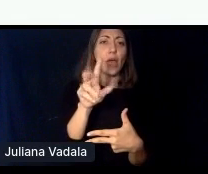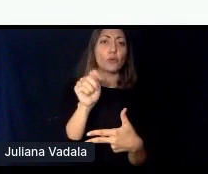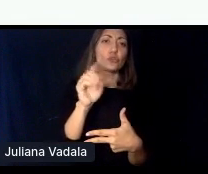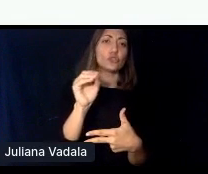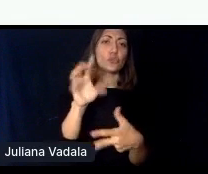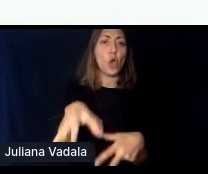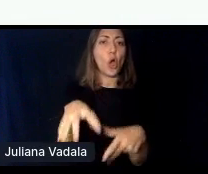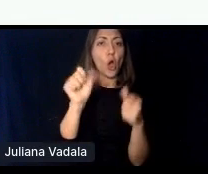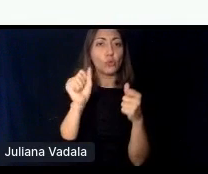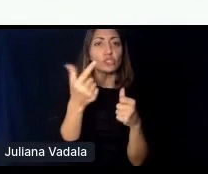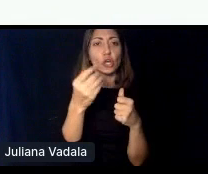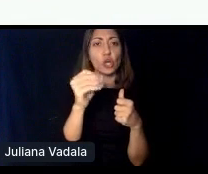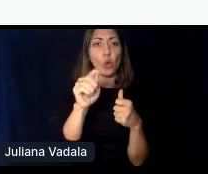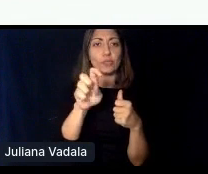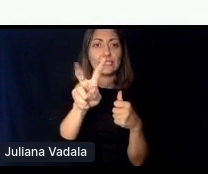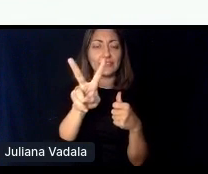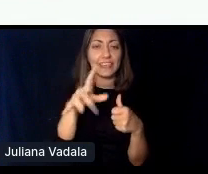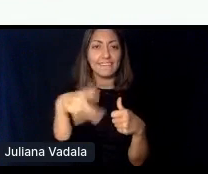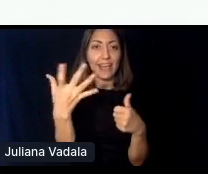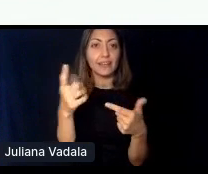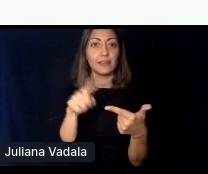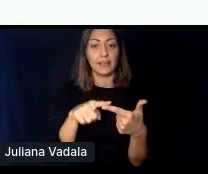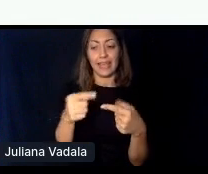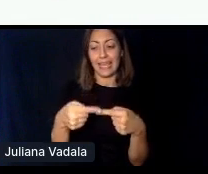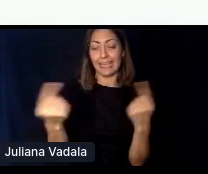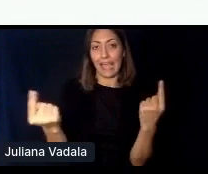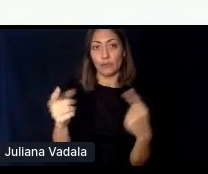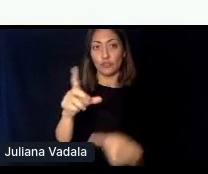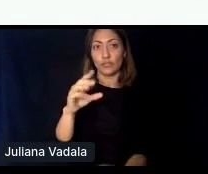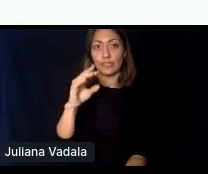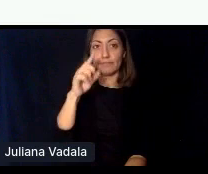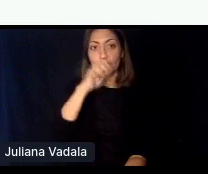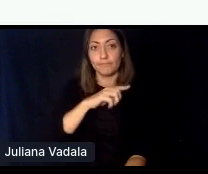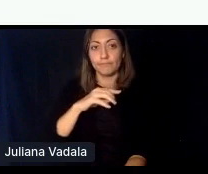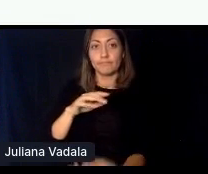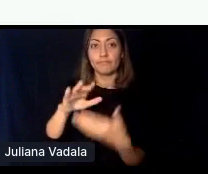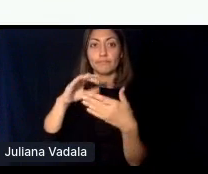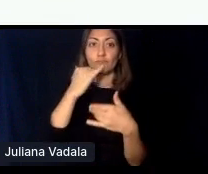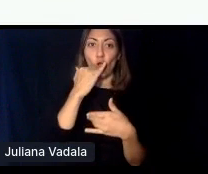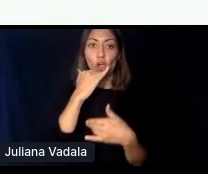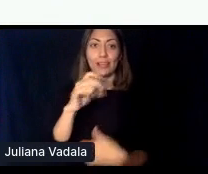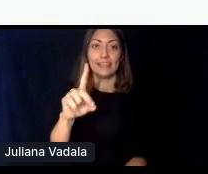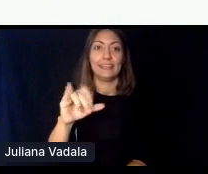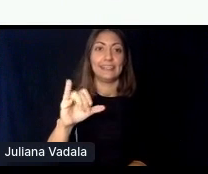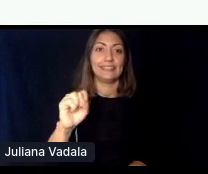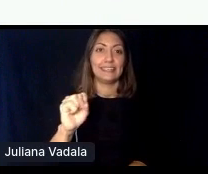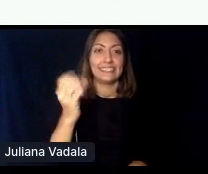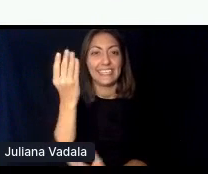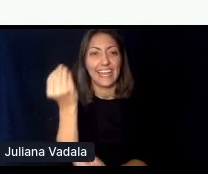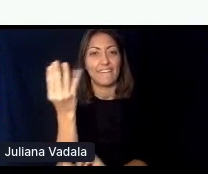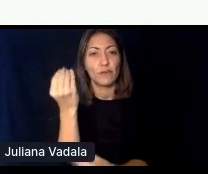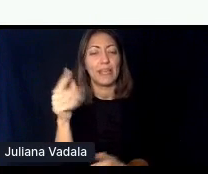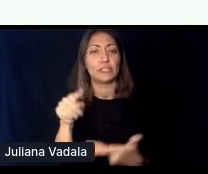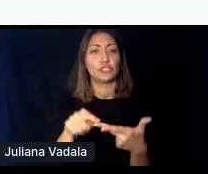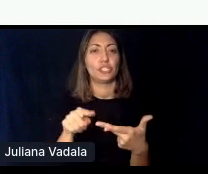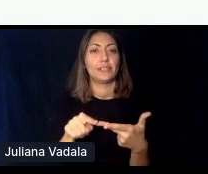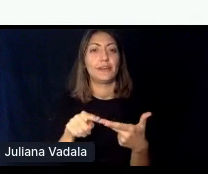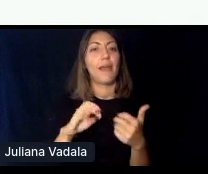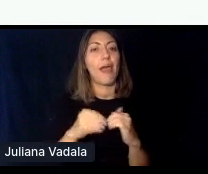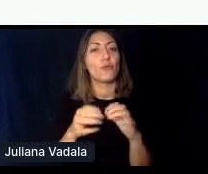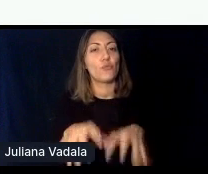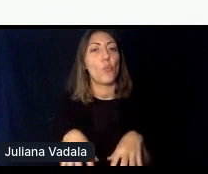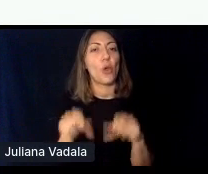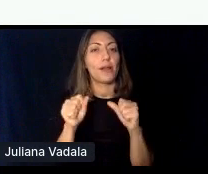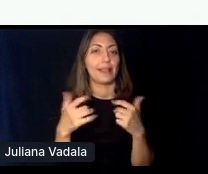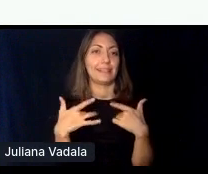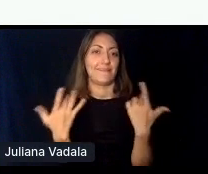countering disinformation. And the last one is the Ask the Organizer booth. The tech booth is still open, but